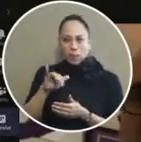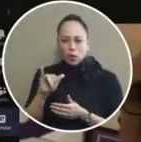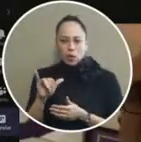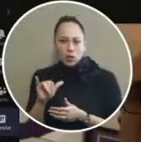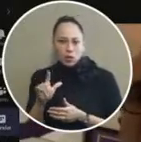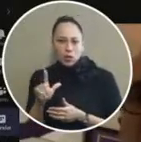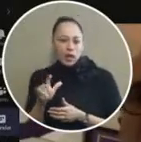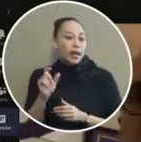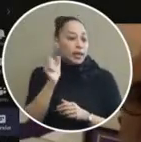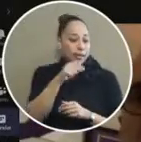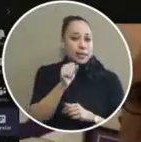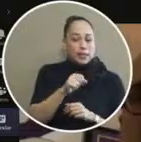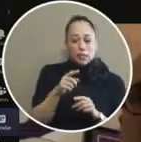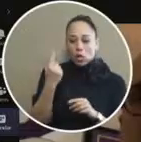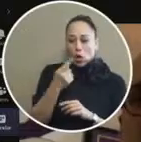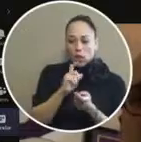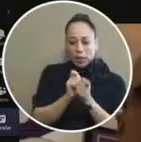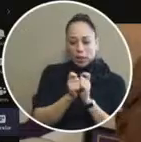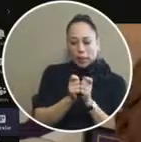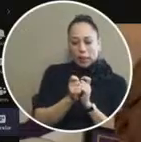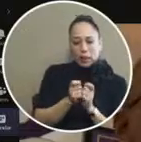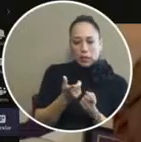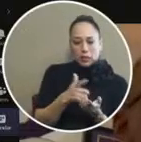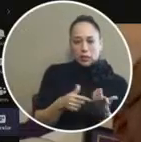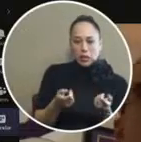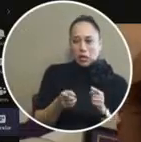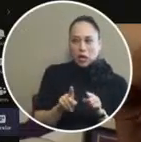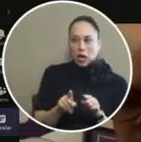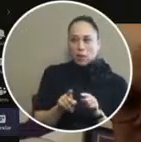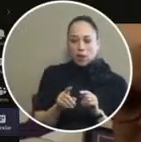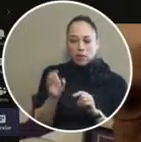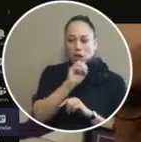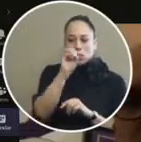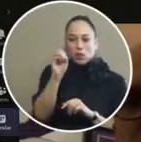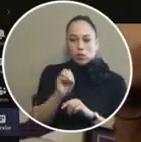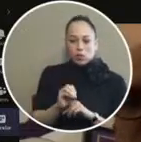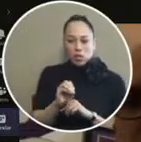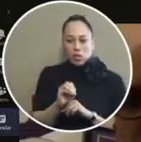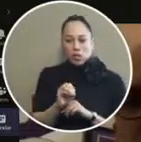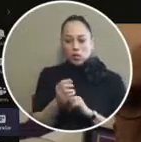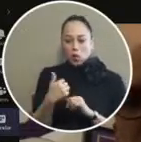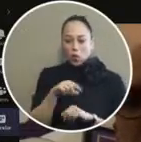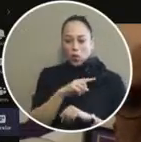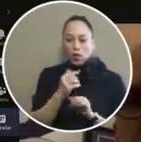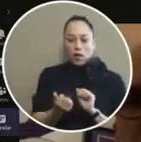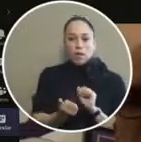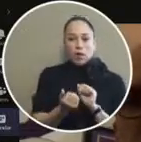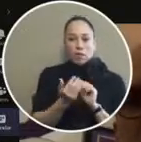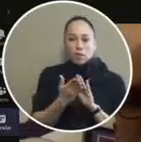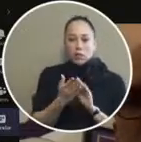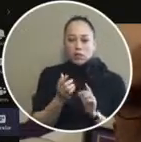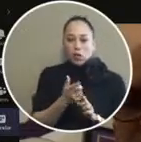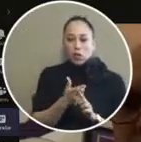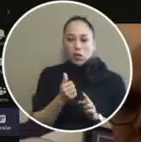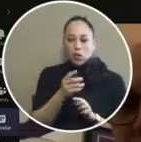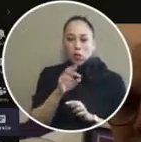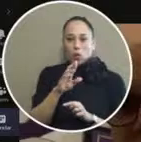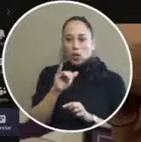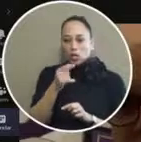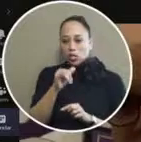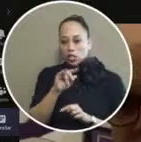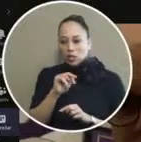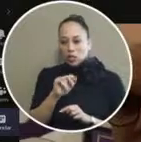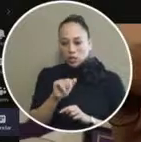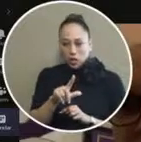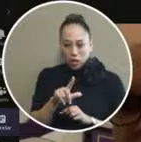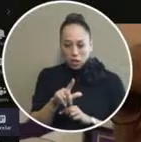The only adjustment to that template is the percentage in the phasing from when it originally was sent out